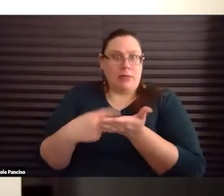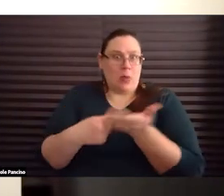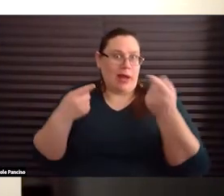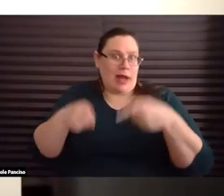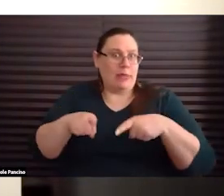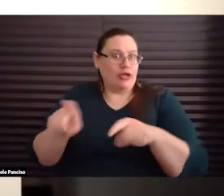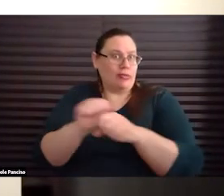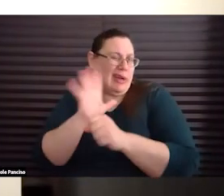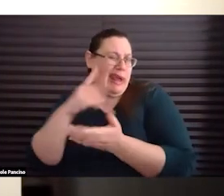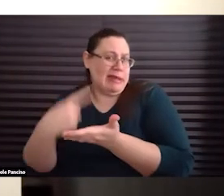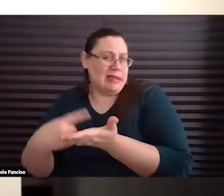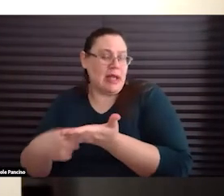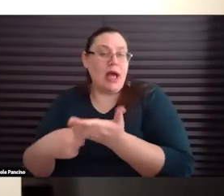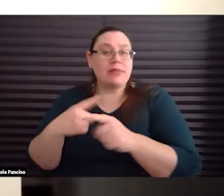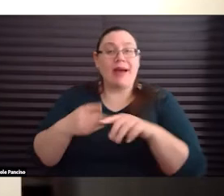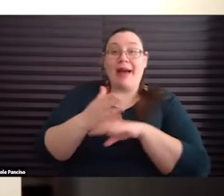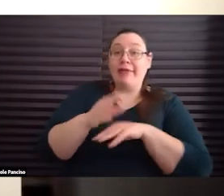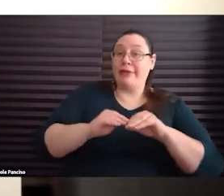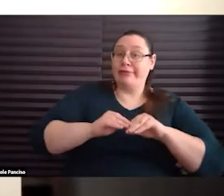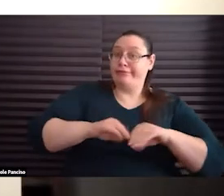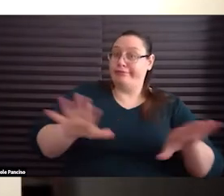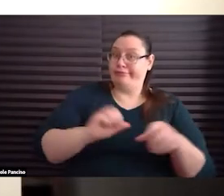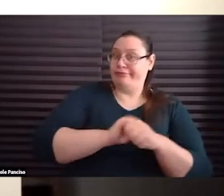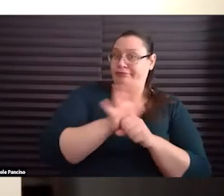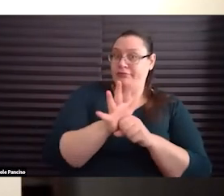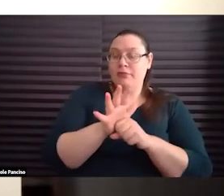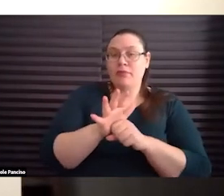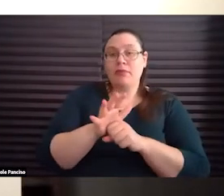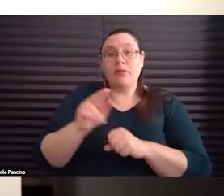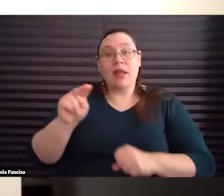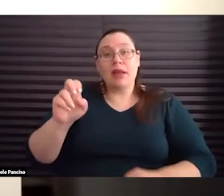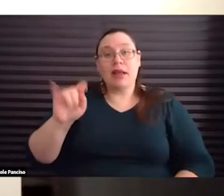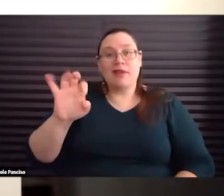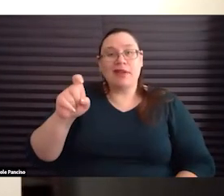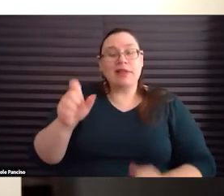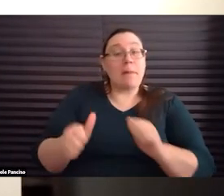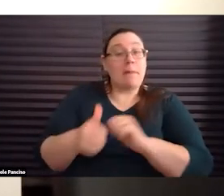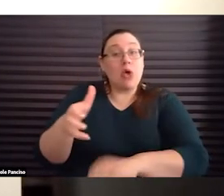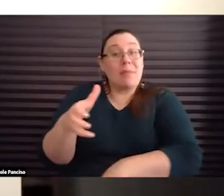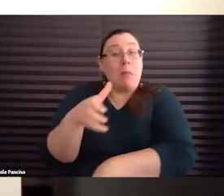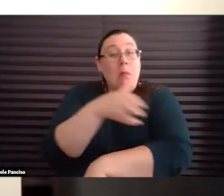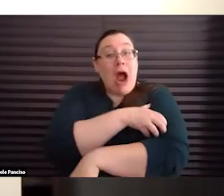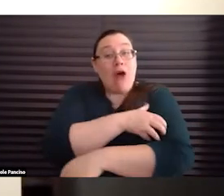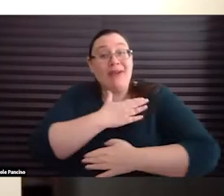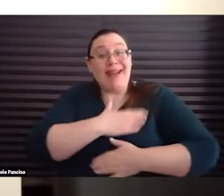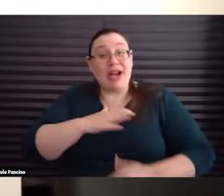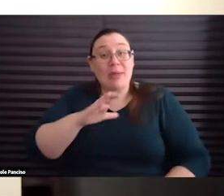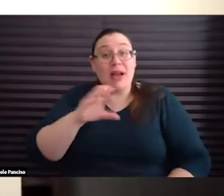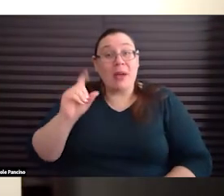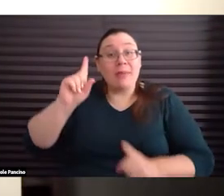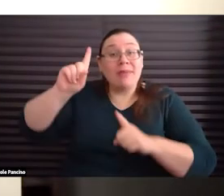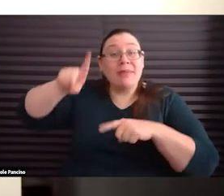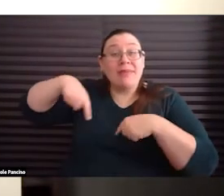pandemic, but coming out of the pandemic, Netflix is the most powerful entertainment company in the